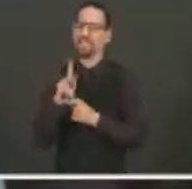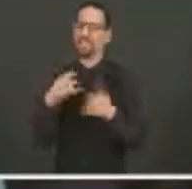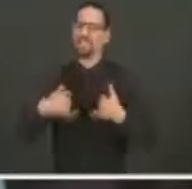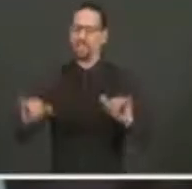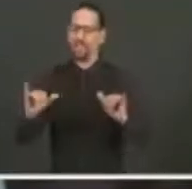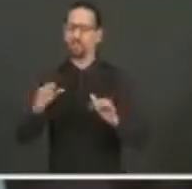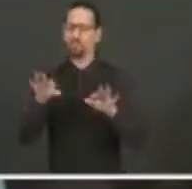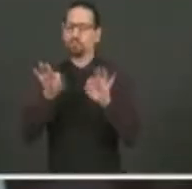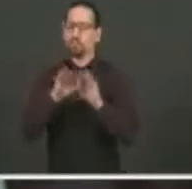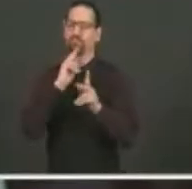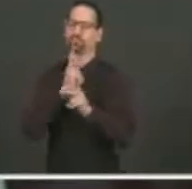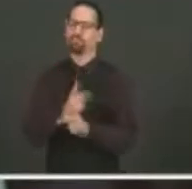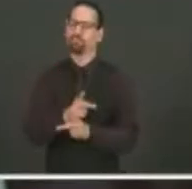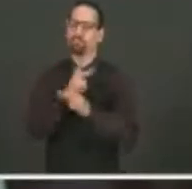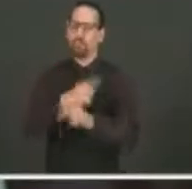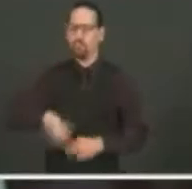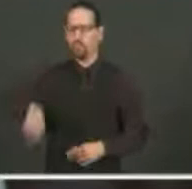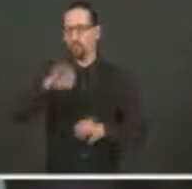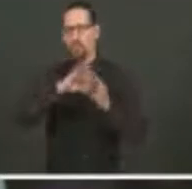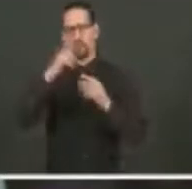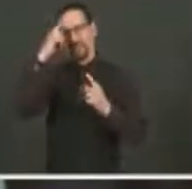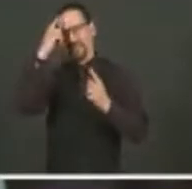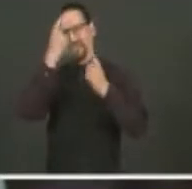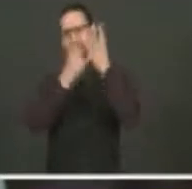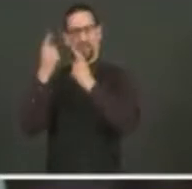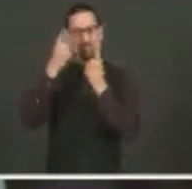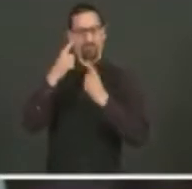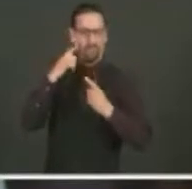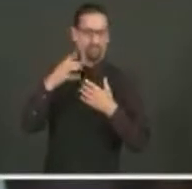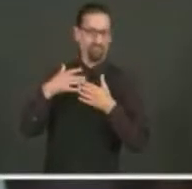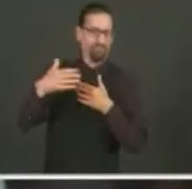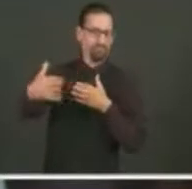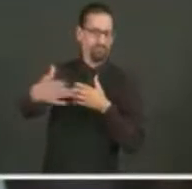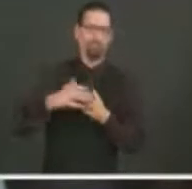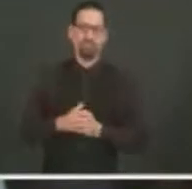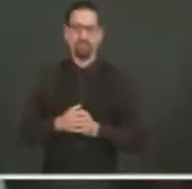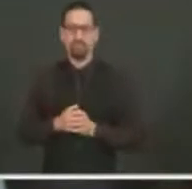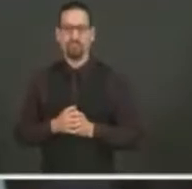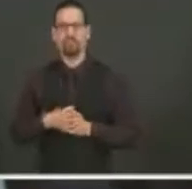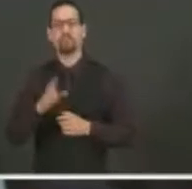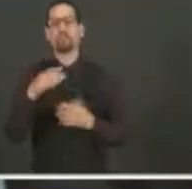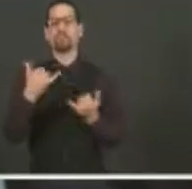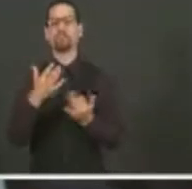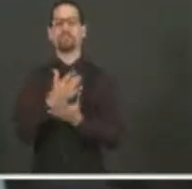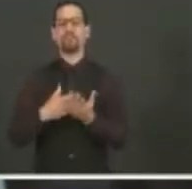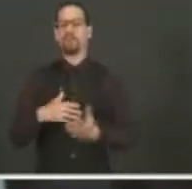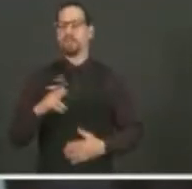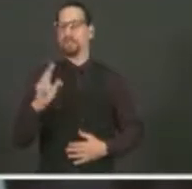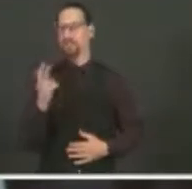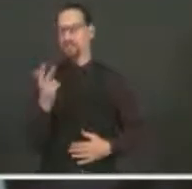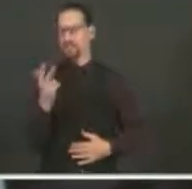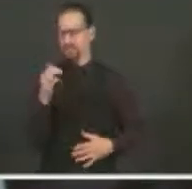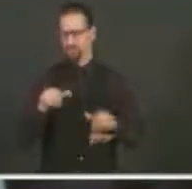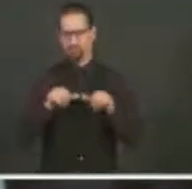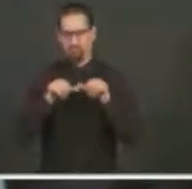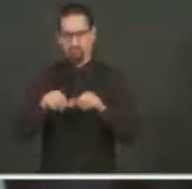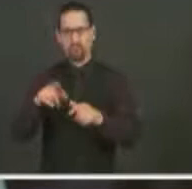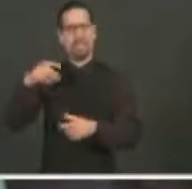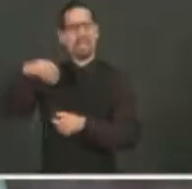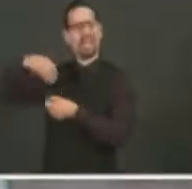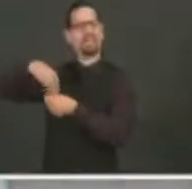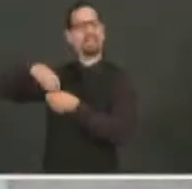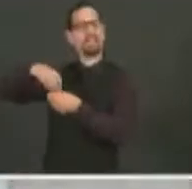be aware and follow the rules. In phase 3, pretty much all indoor